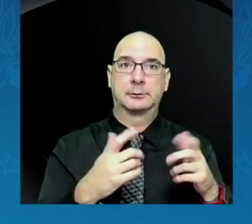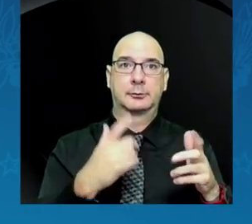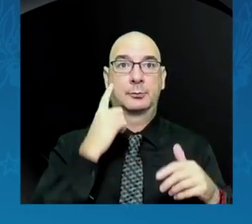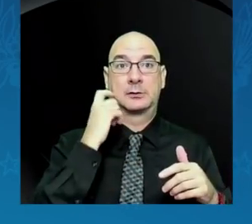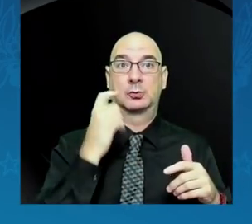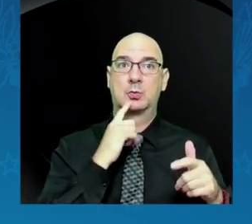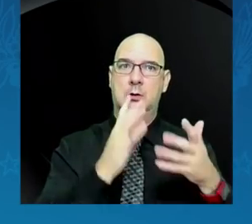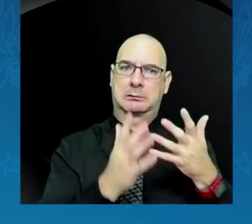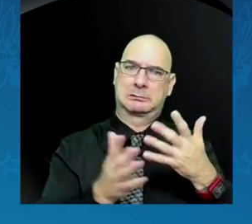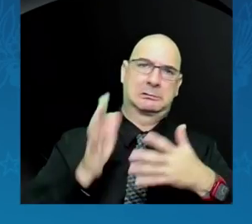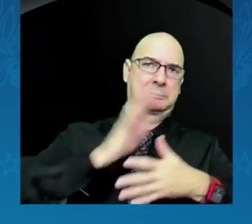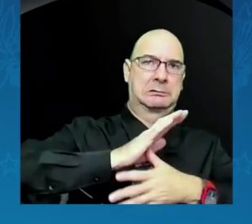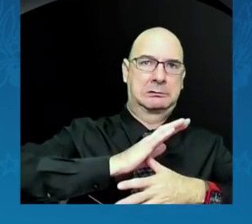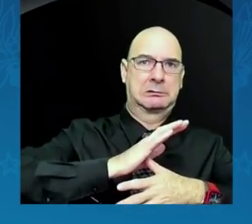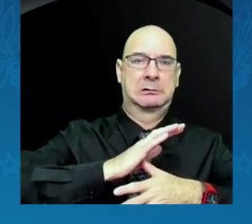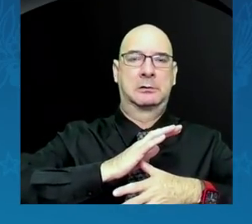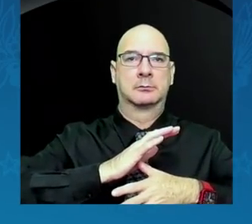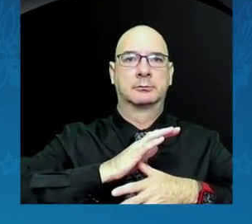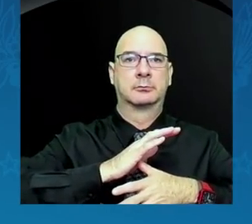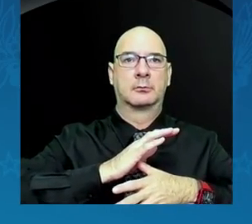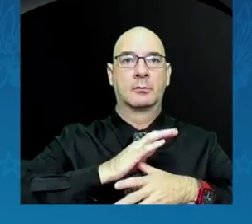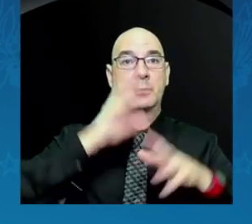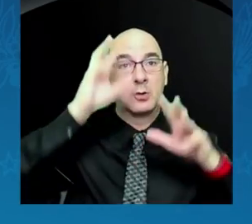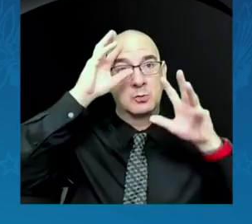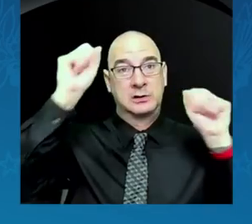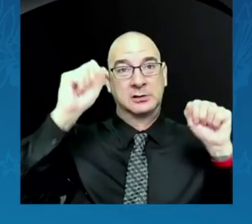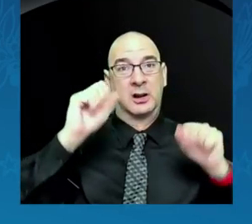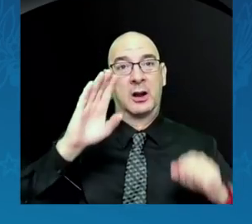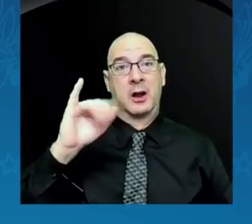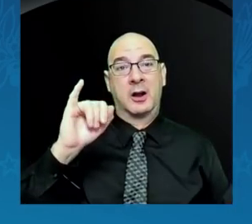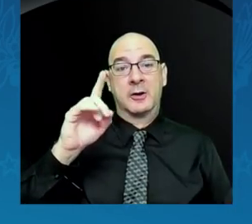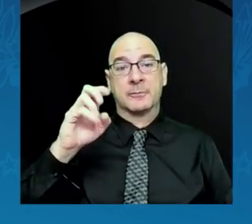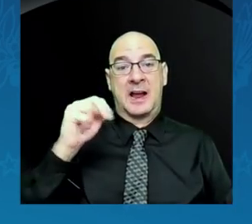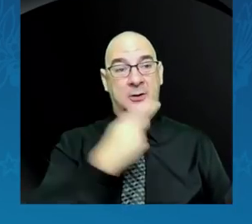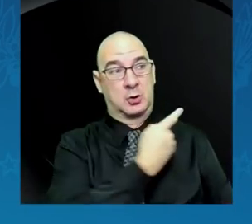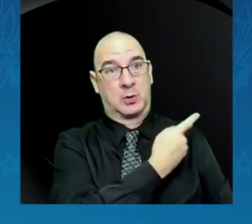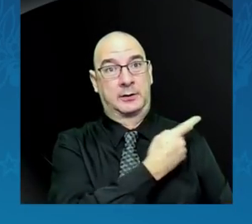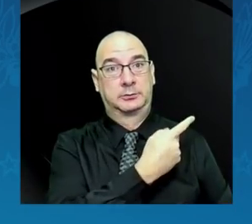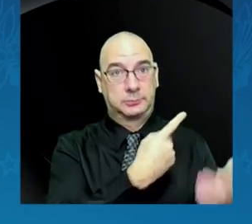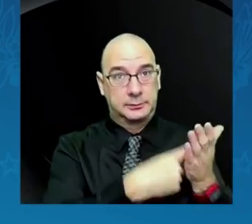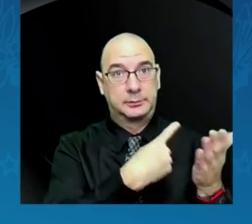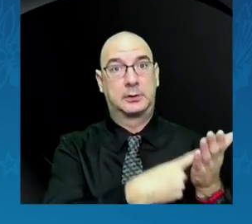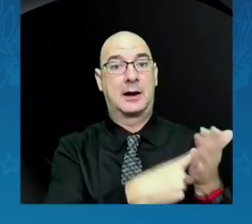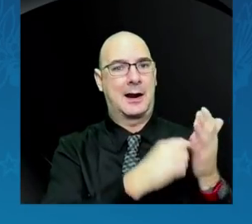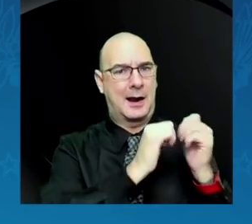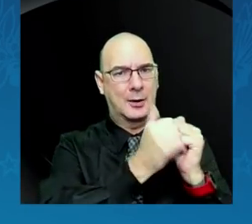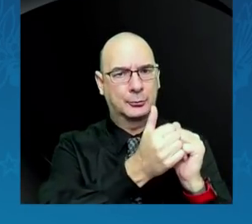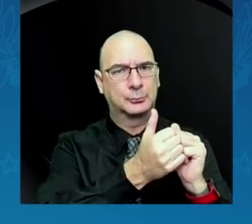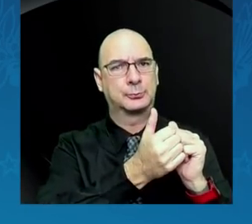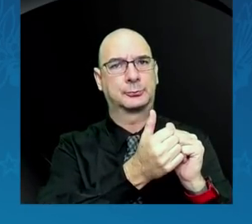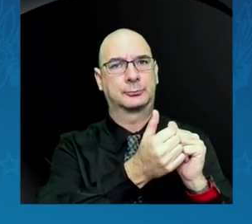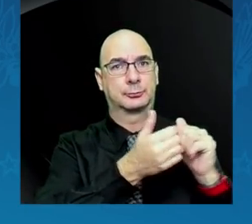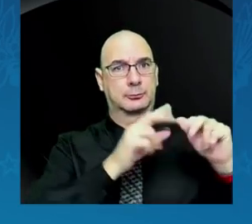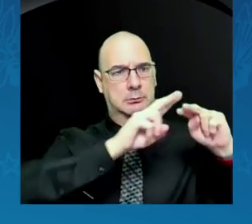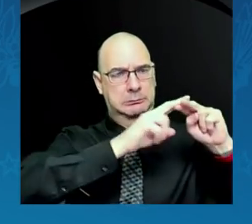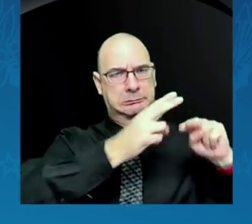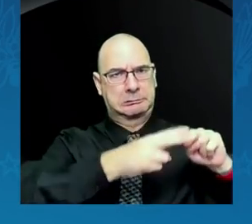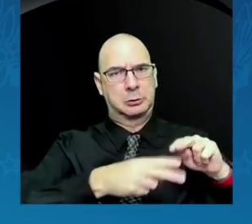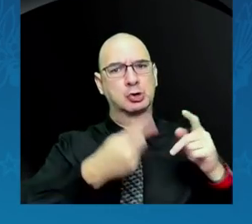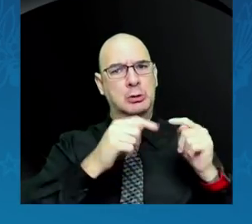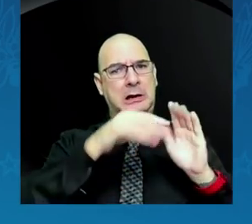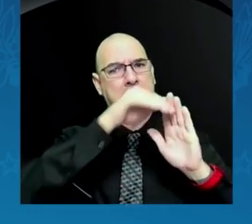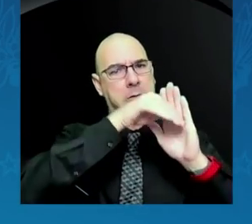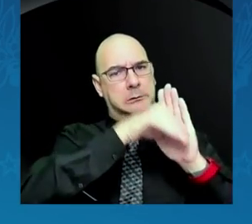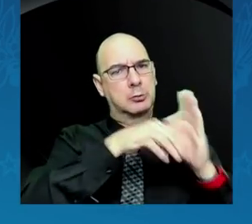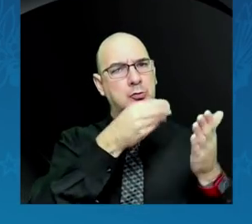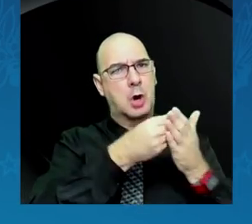it often. One of our highest priorities. We need to bring costs down for the American people. And in particular, for working people and working families.